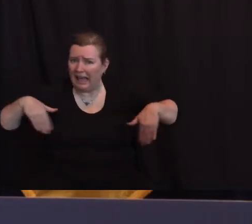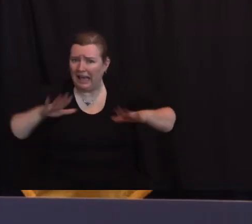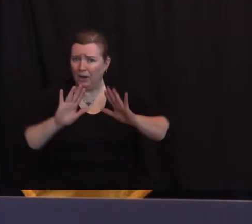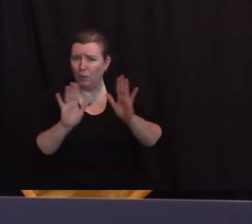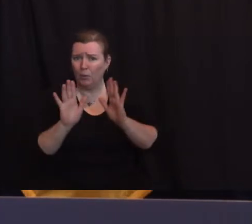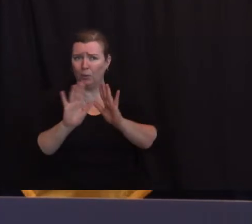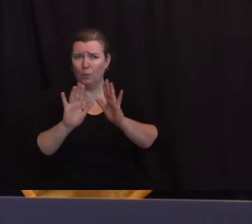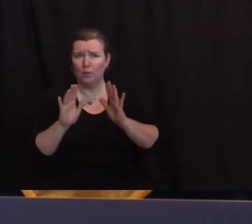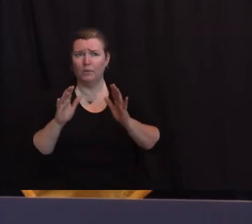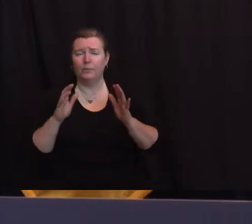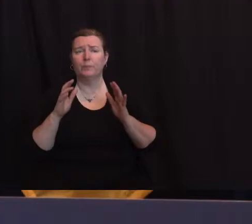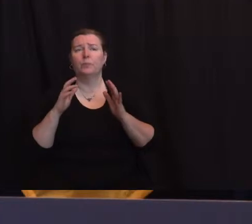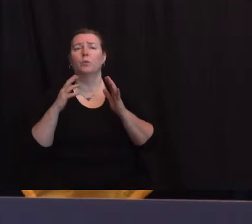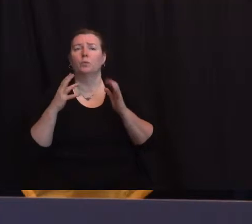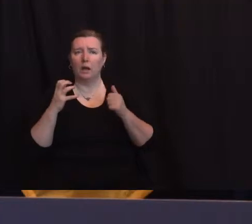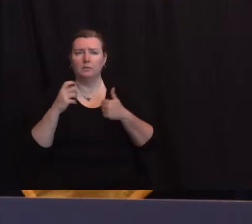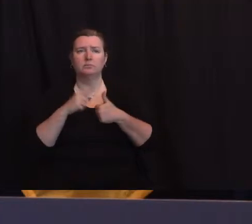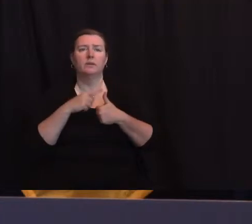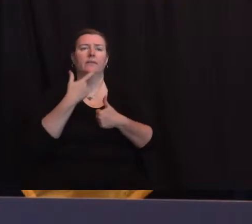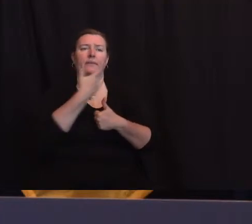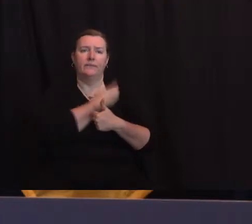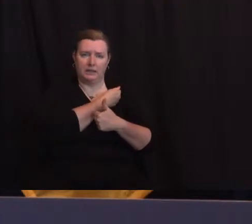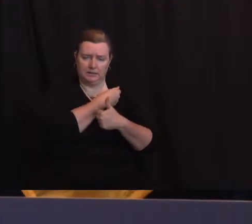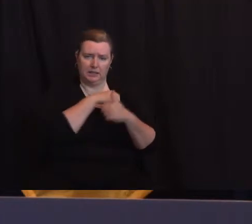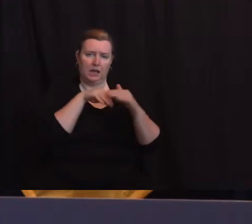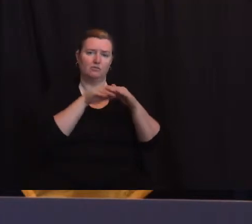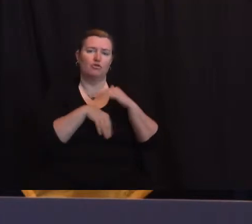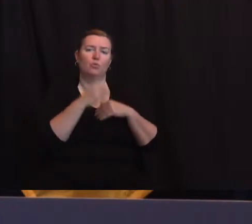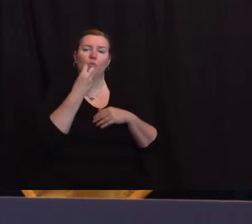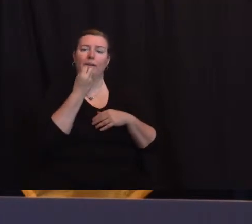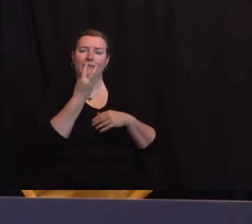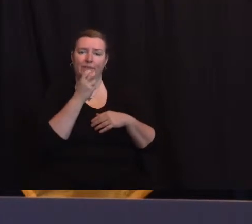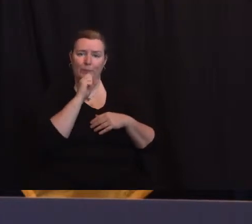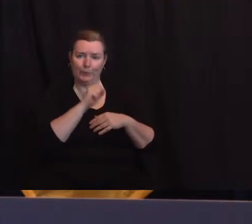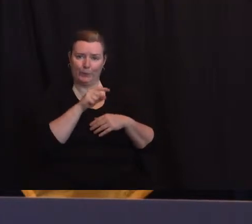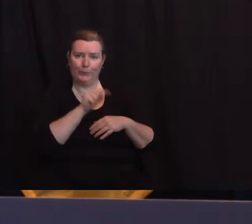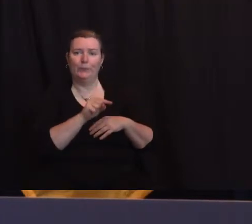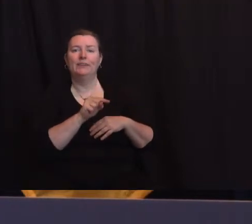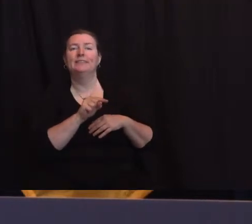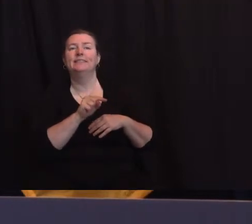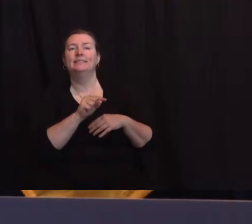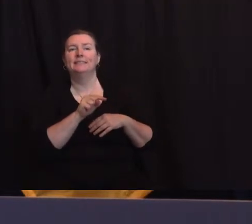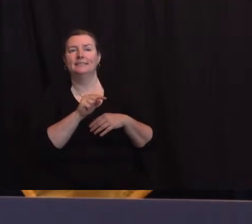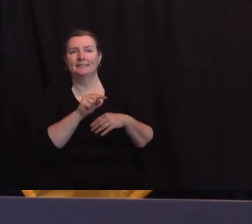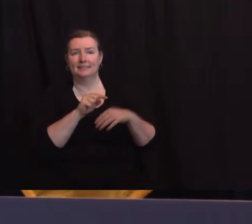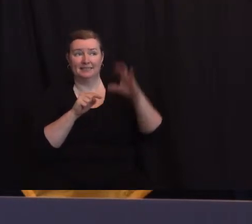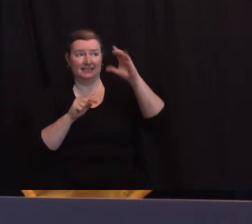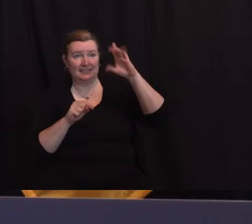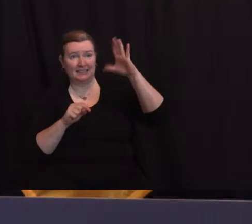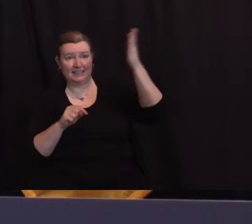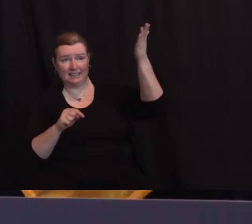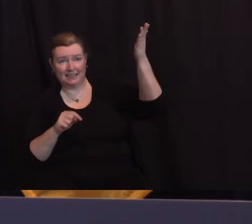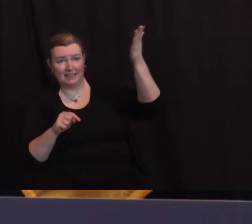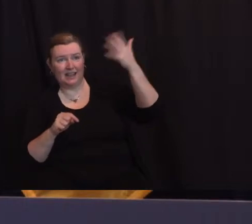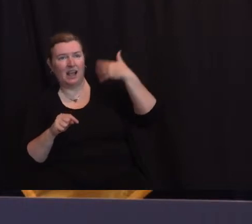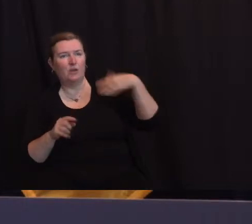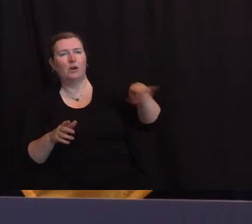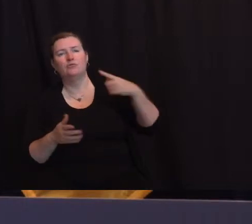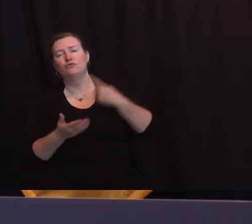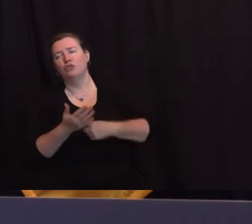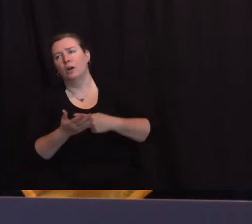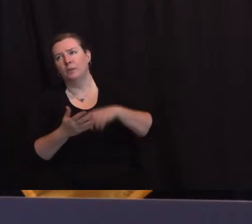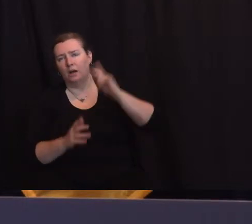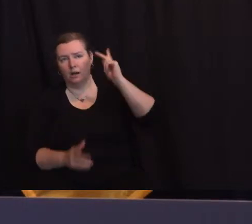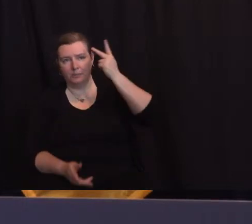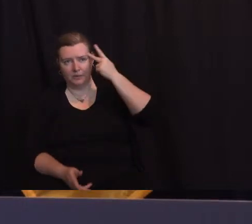12. We'd like to follow the CDC guidance. And I hope this doesn't get political, because that's the last thing we need right now. Let's make the decision based